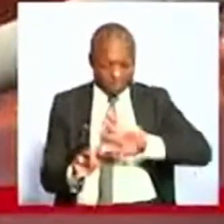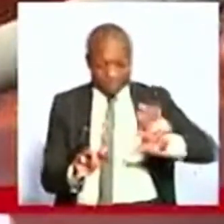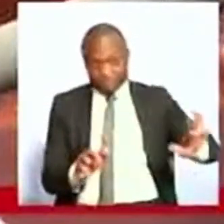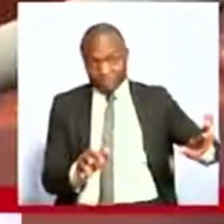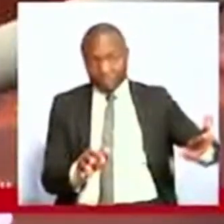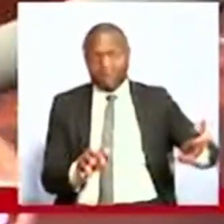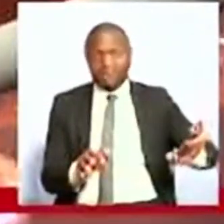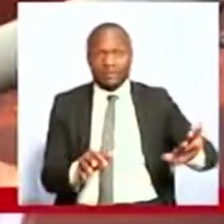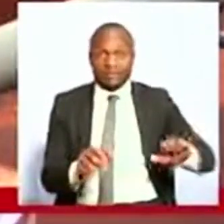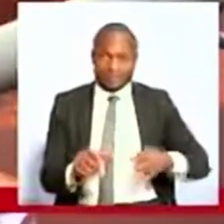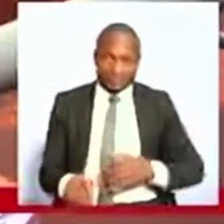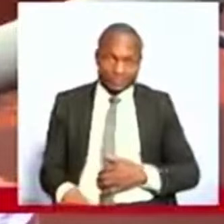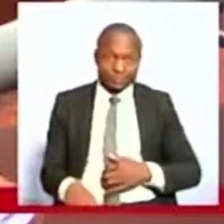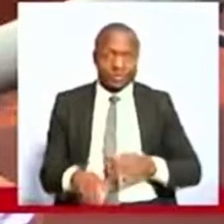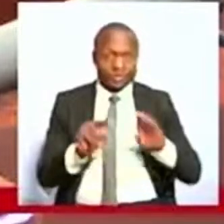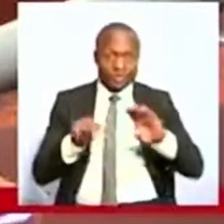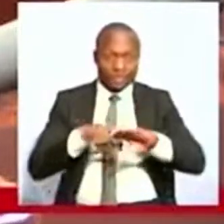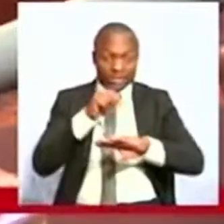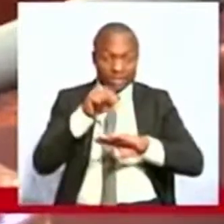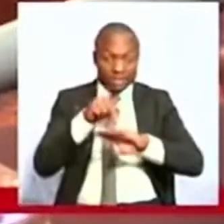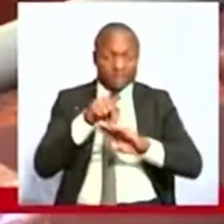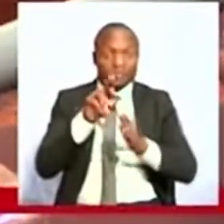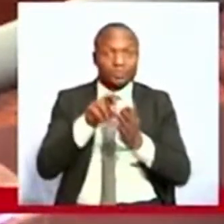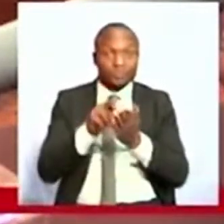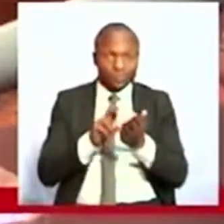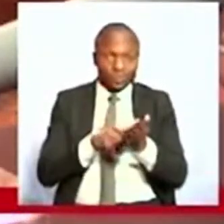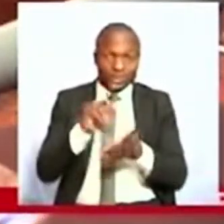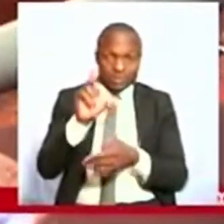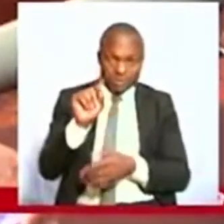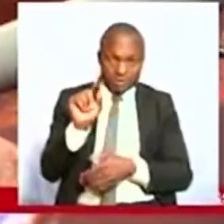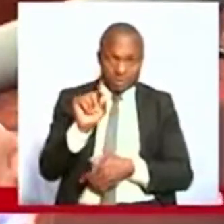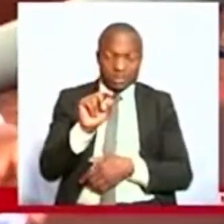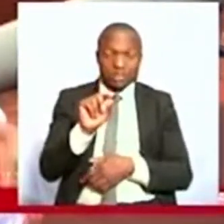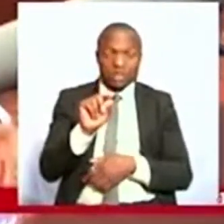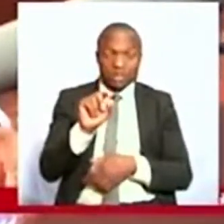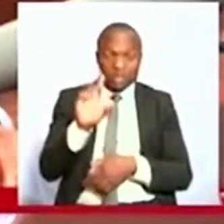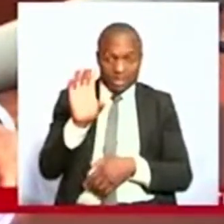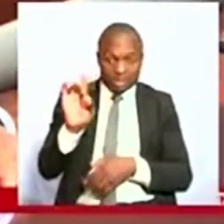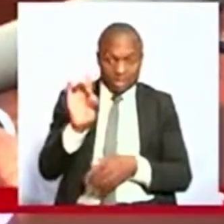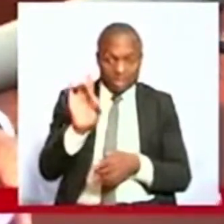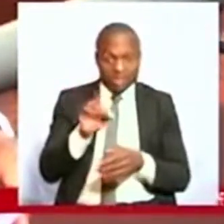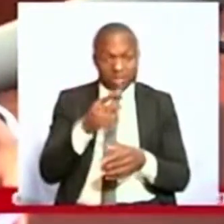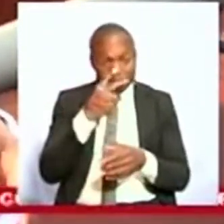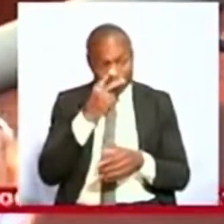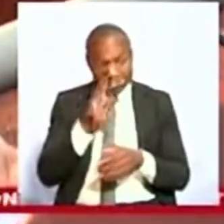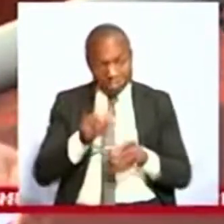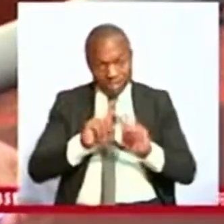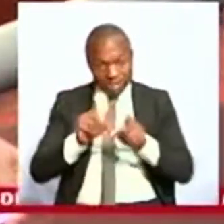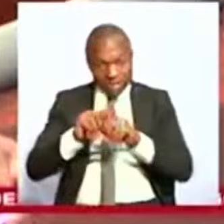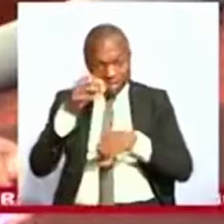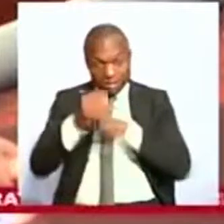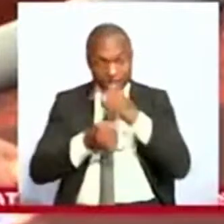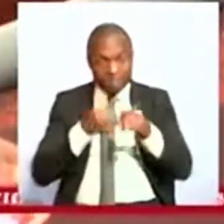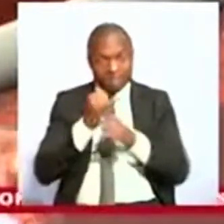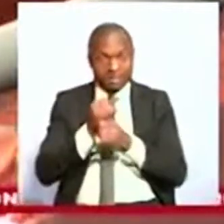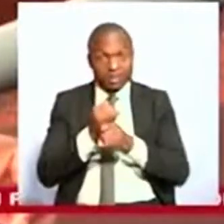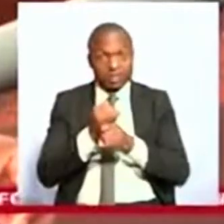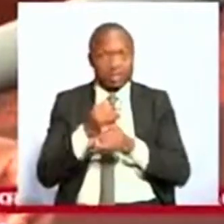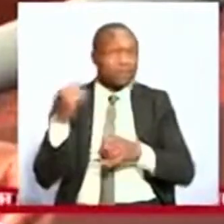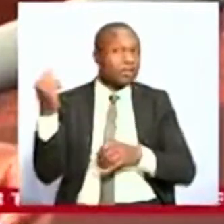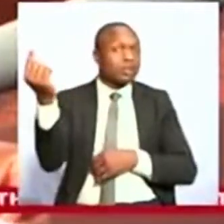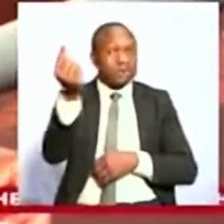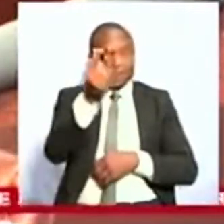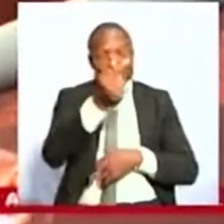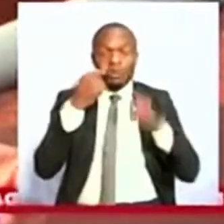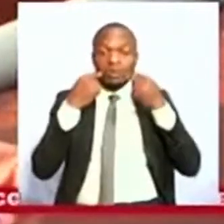international instruments we considered on page 8. We considered a number of international instruments. We looked at the Universal Declaration on